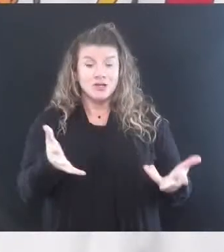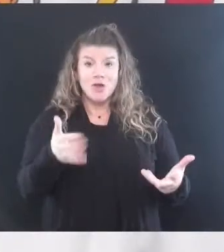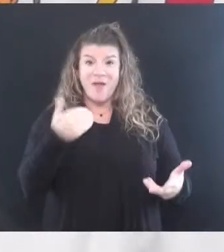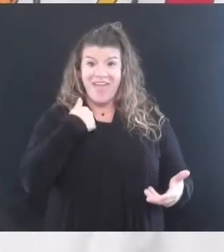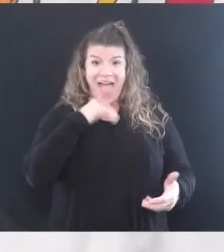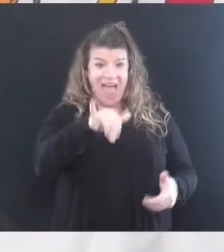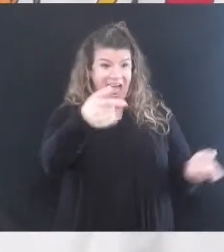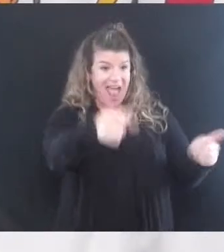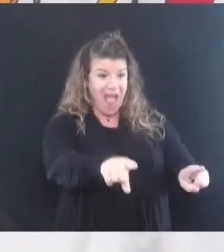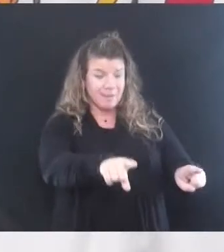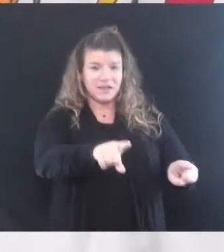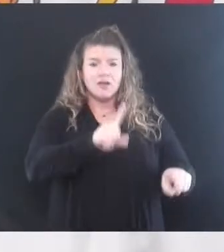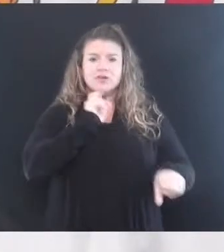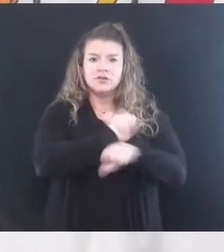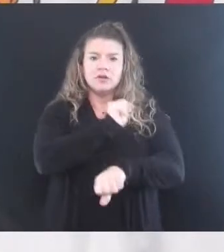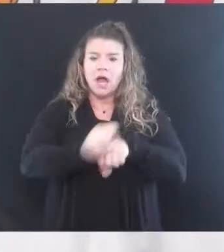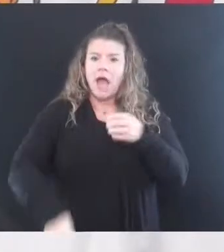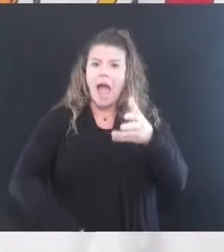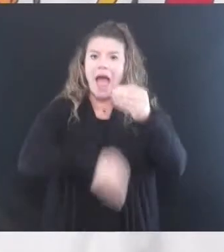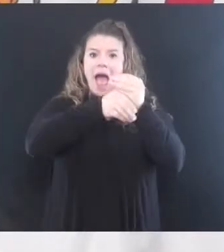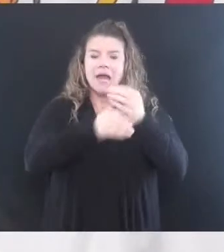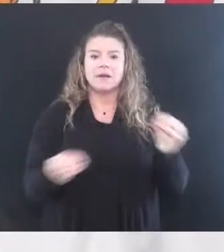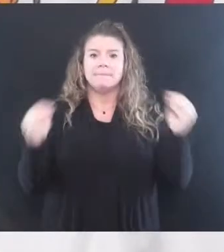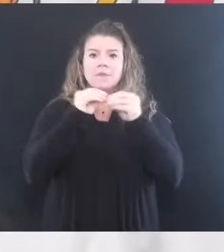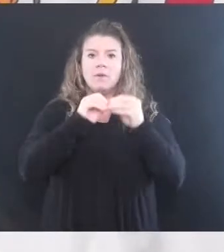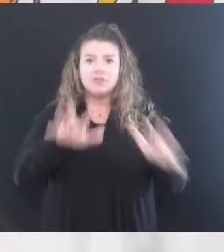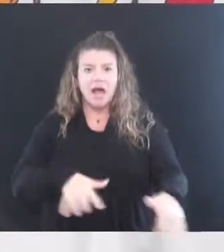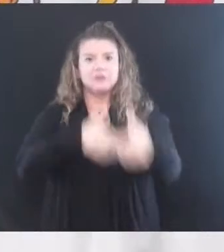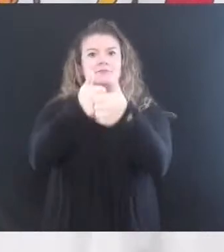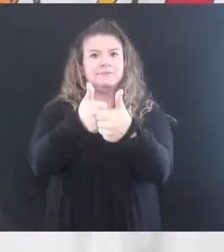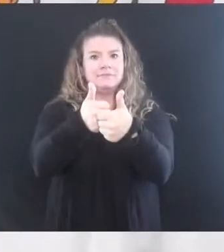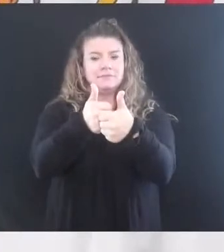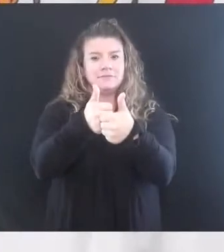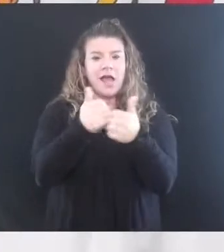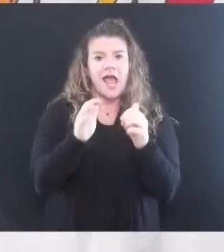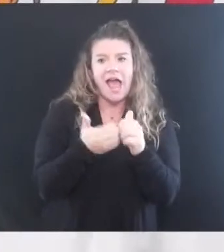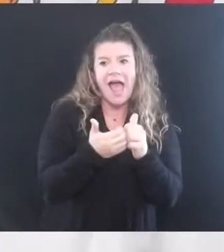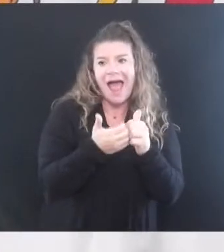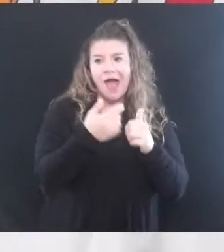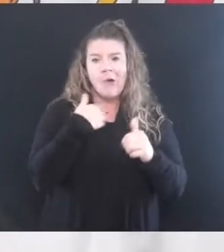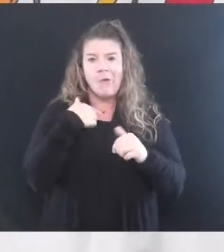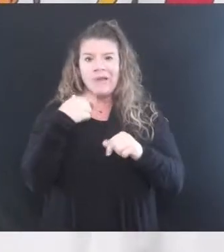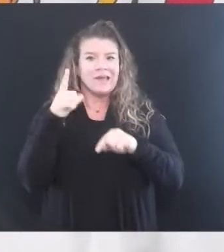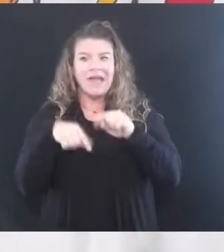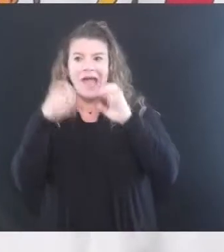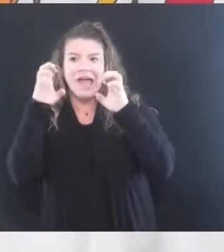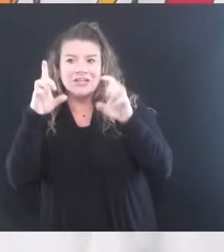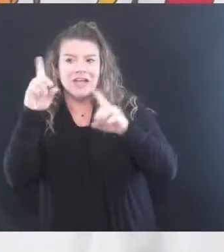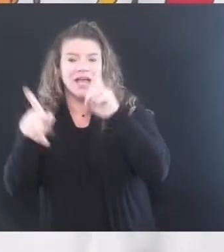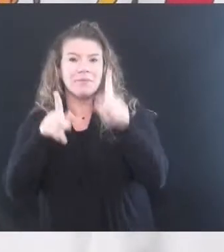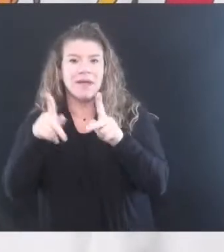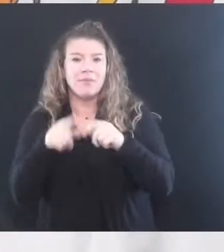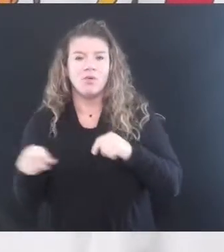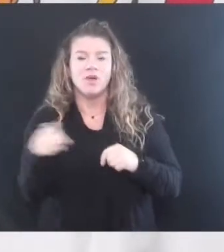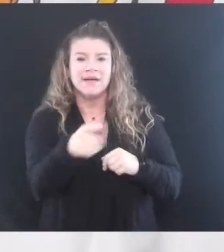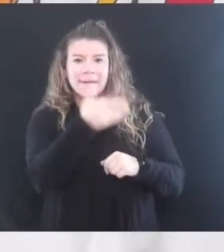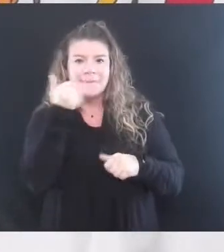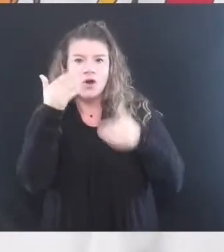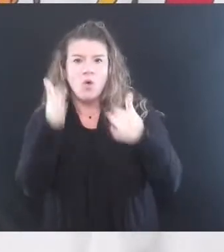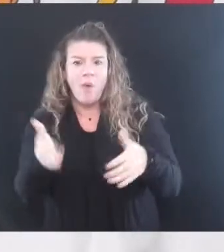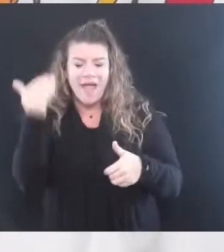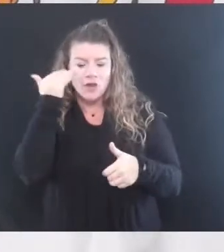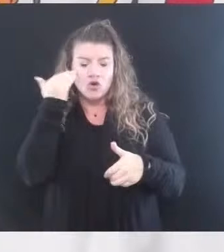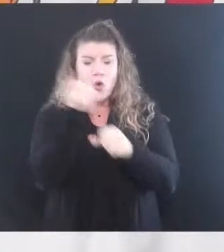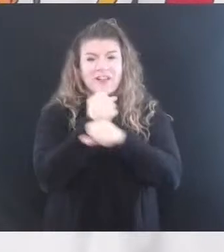challenge to be able to educate, you know, people in a better way to know of the safety of this and